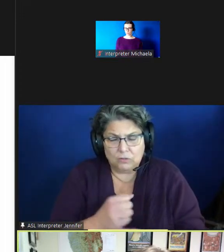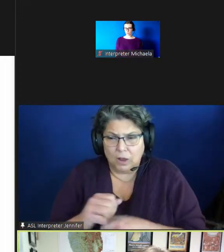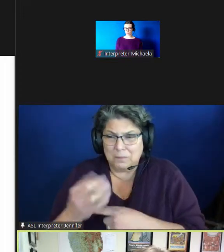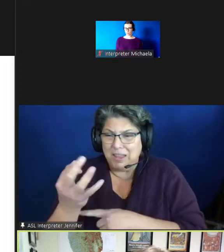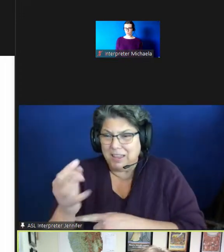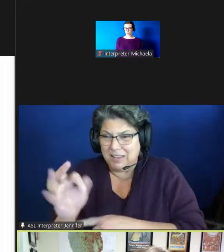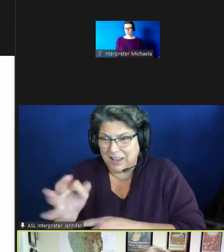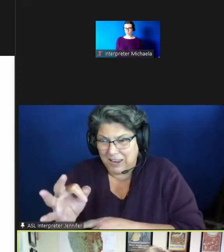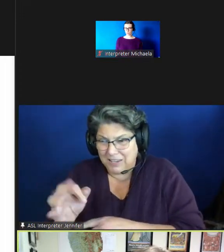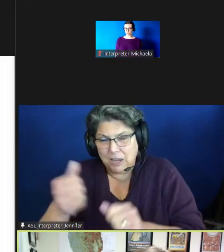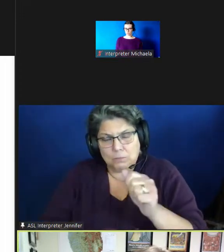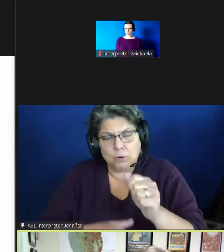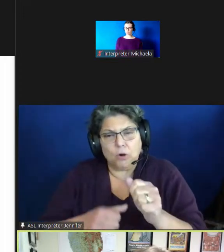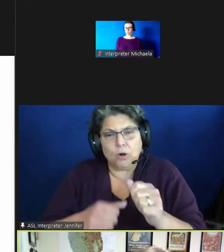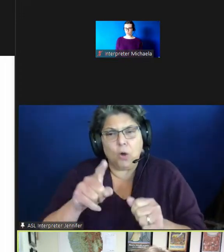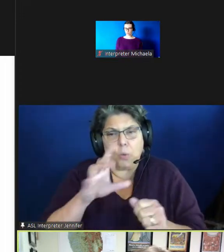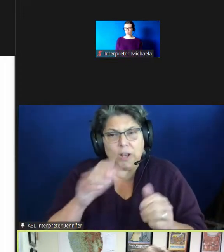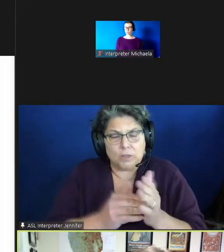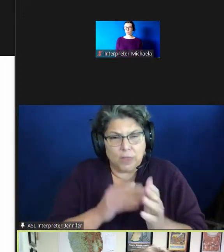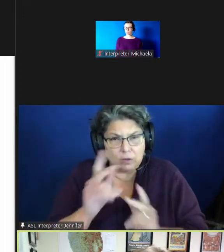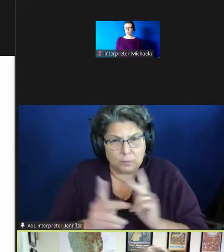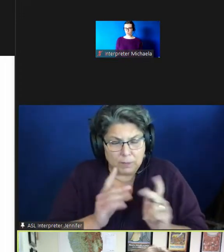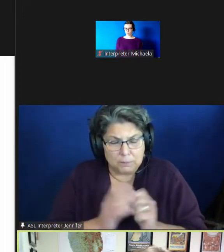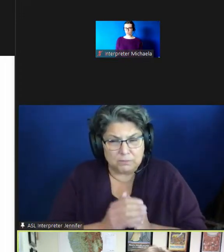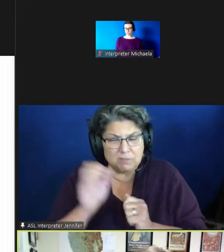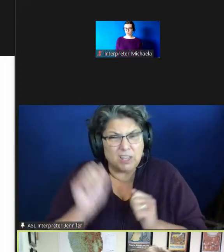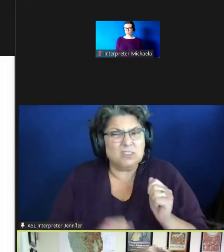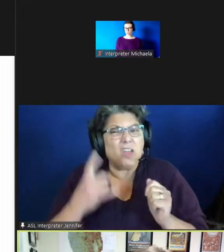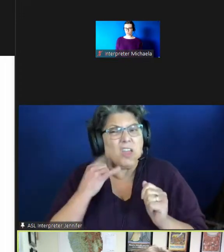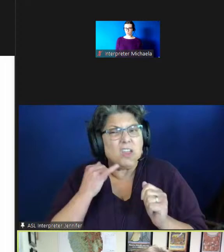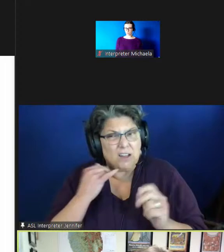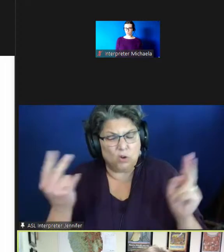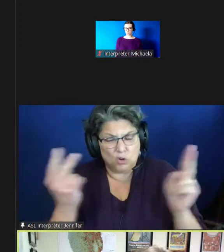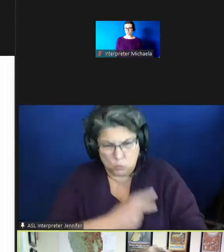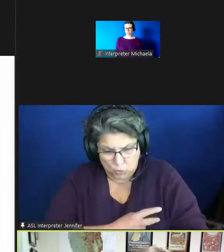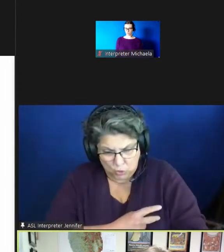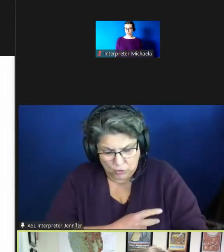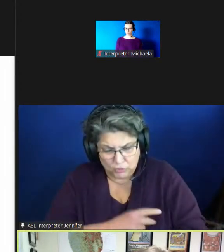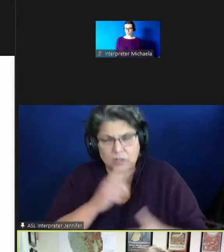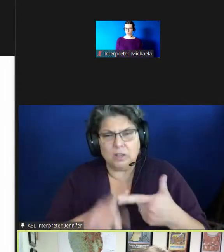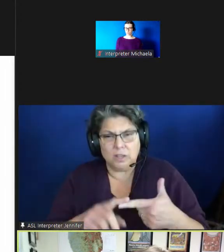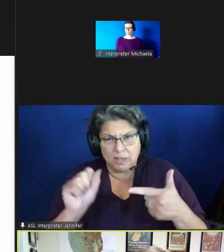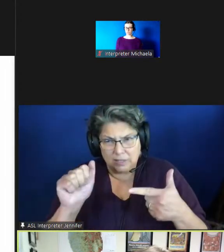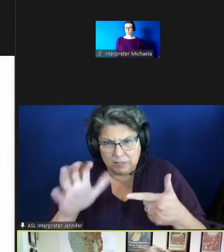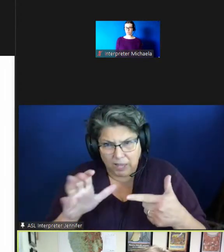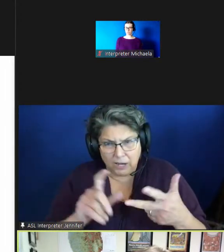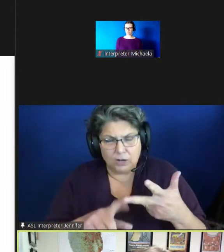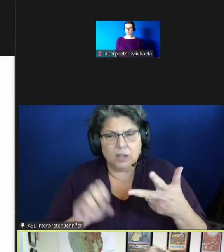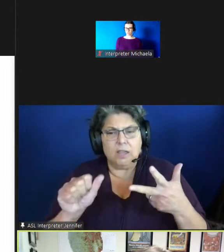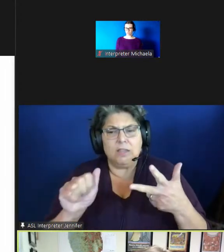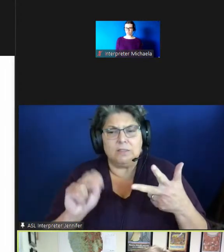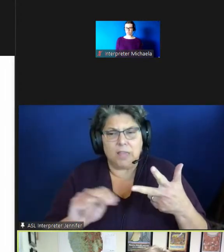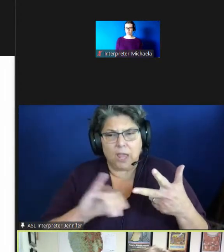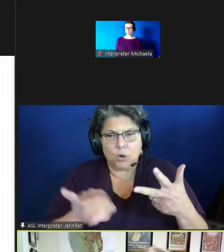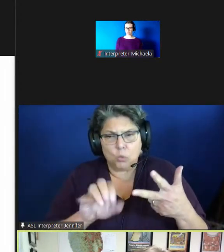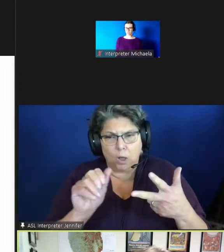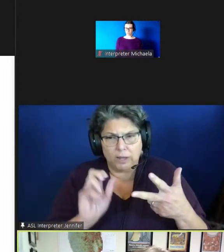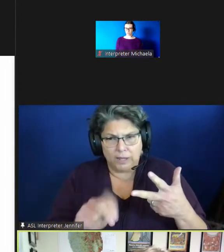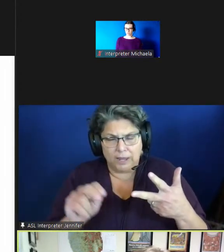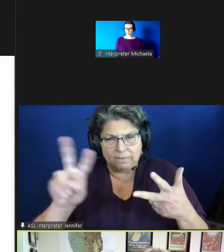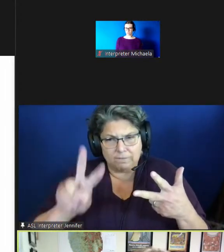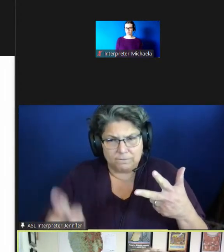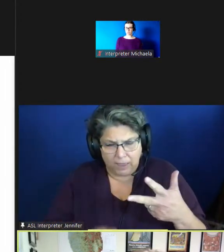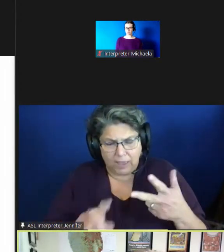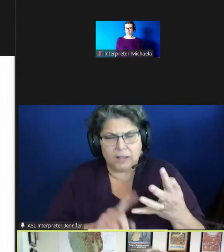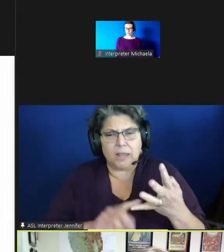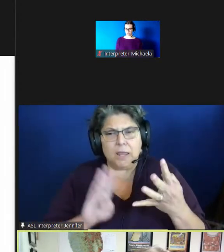people. Southern California leads, followed by the Sacramento area, San Joaquin Valley, Bay Area, and last